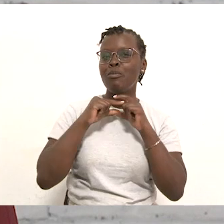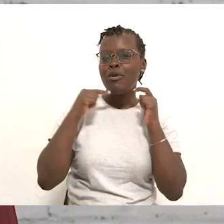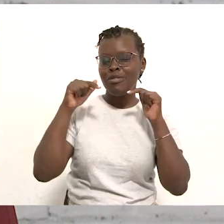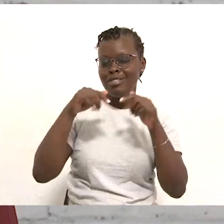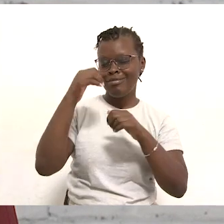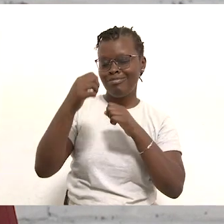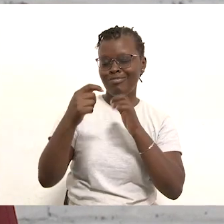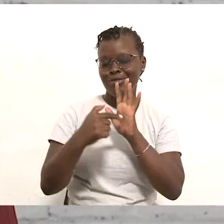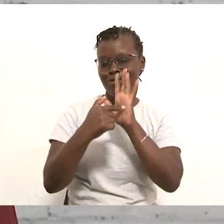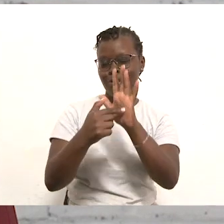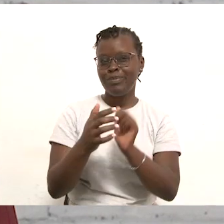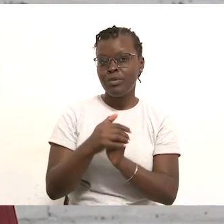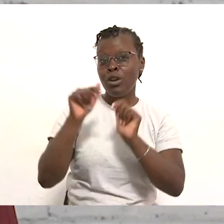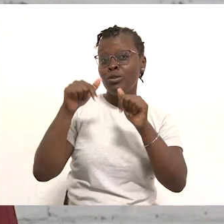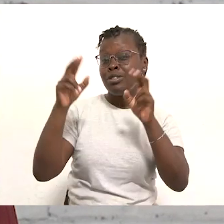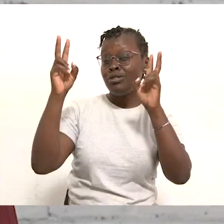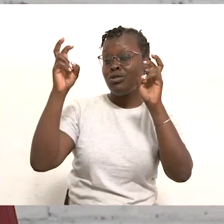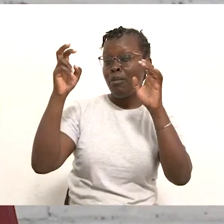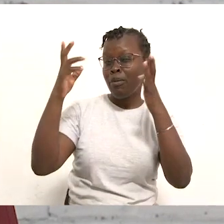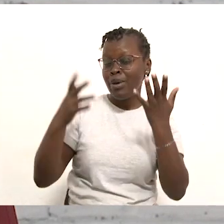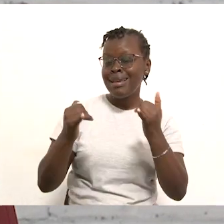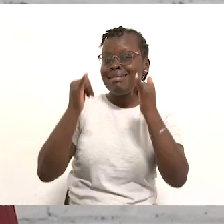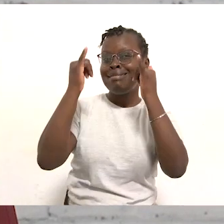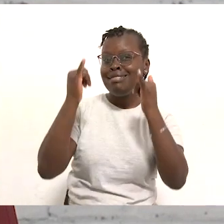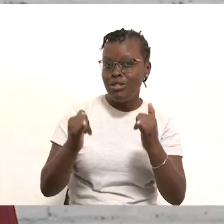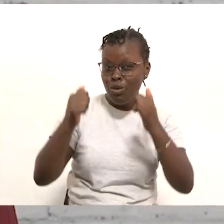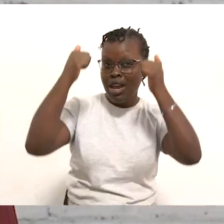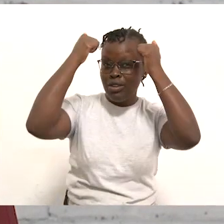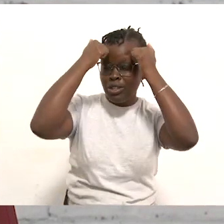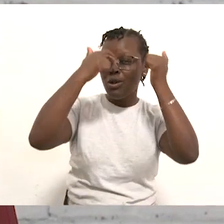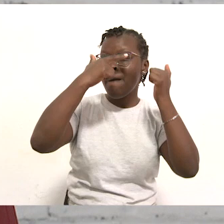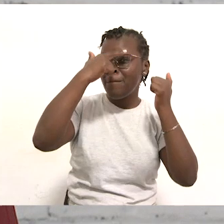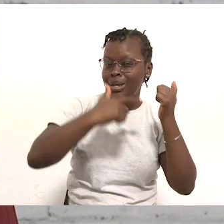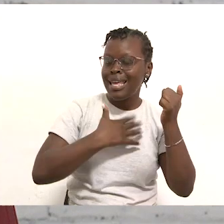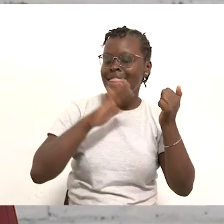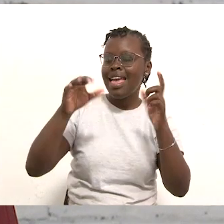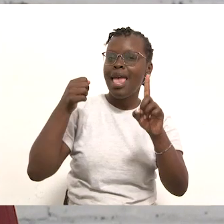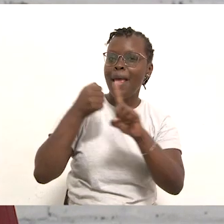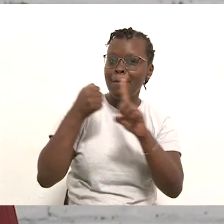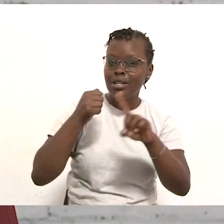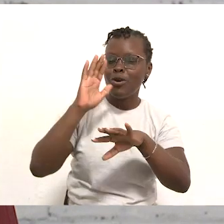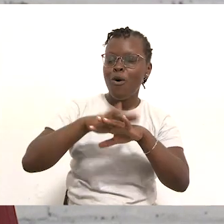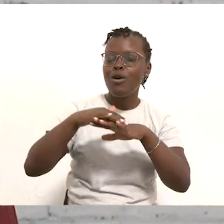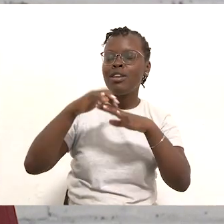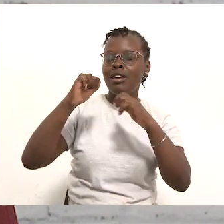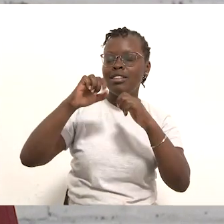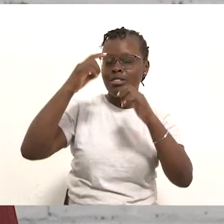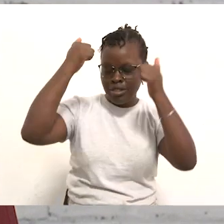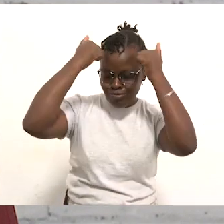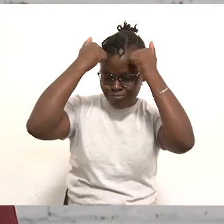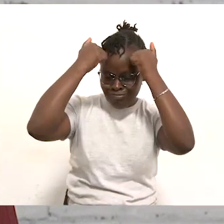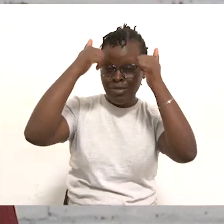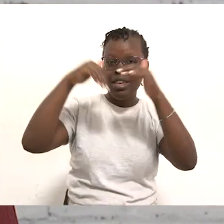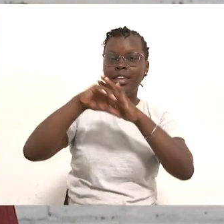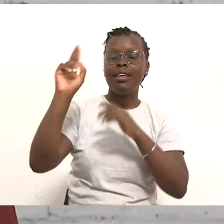show. Today's topic are the new education policies and their impact on technology-enabled education